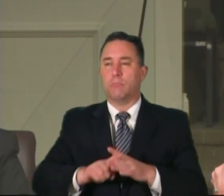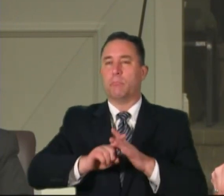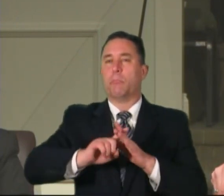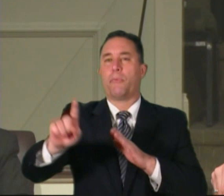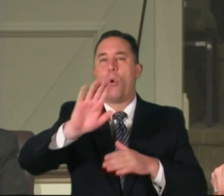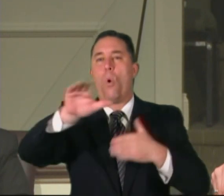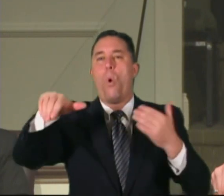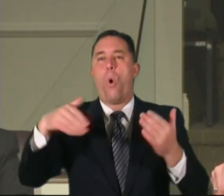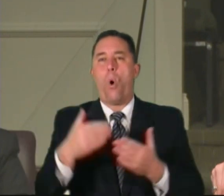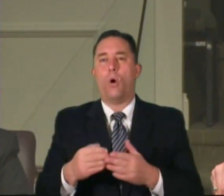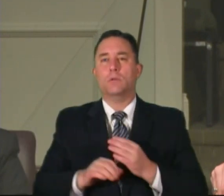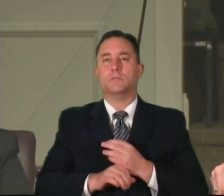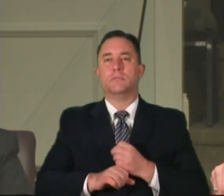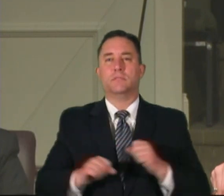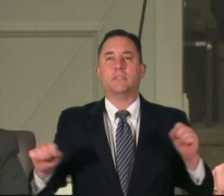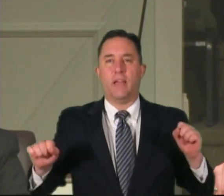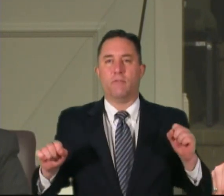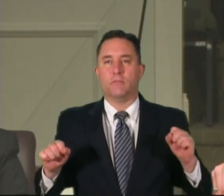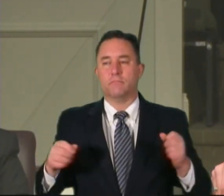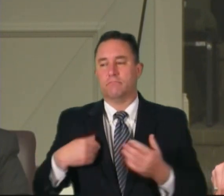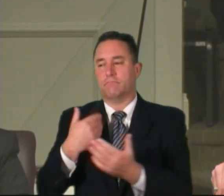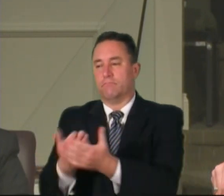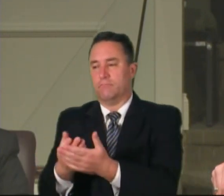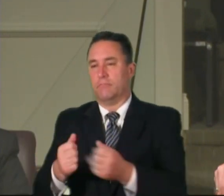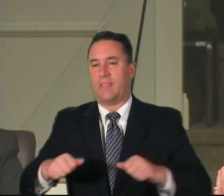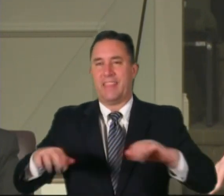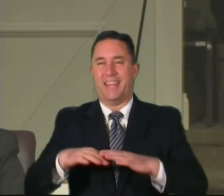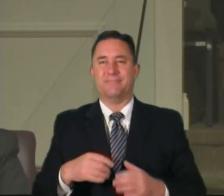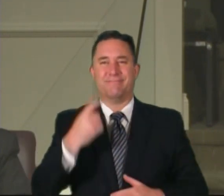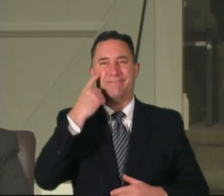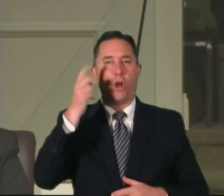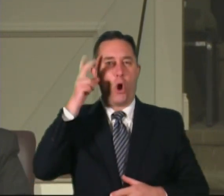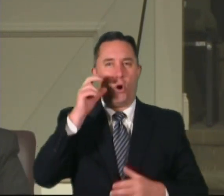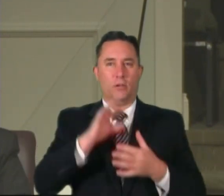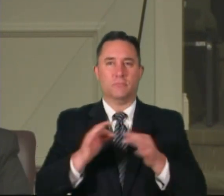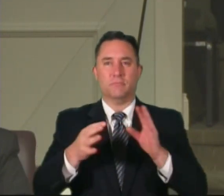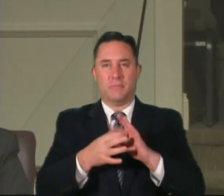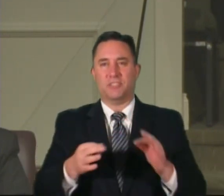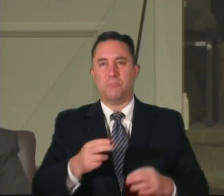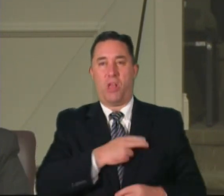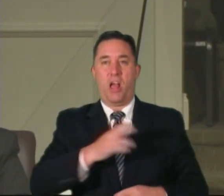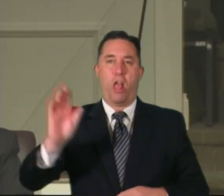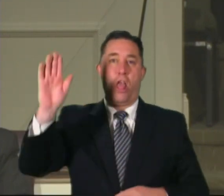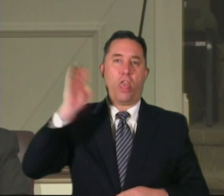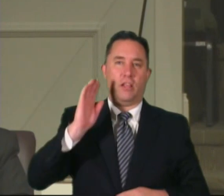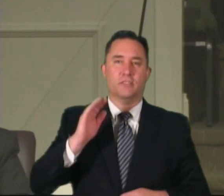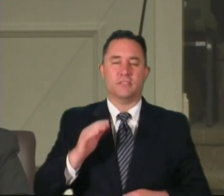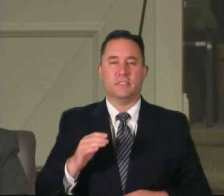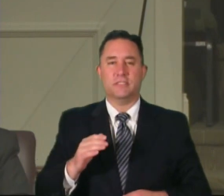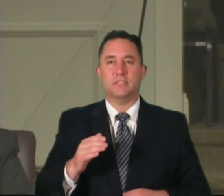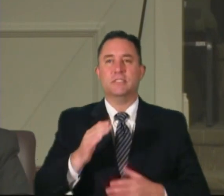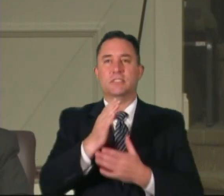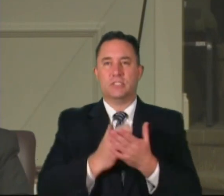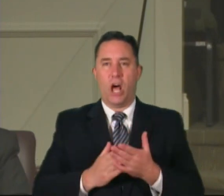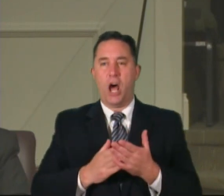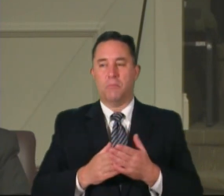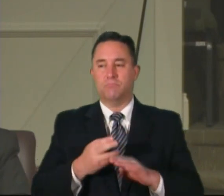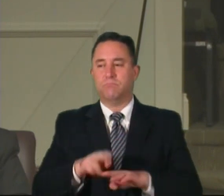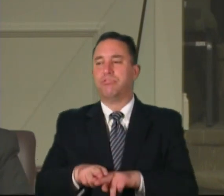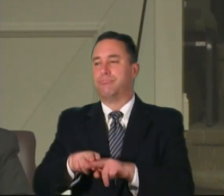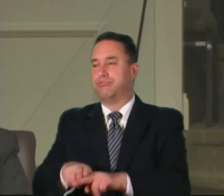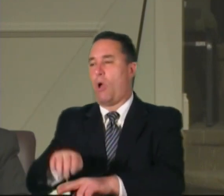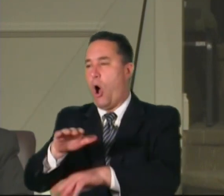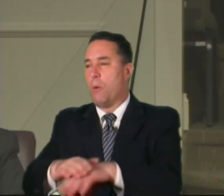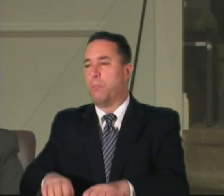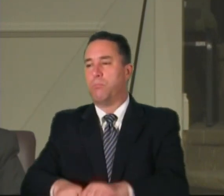escaped all safe to land. I remember hearing a message recently by Brother Hiles years ago on some on broken pieces. It blessed